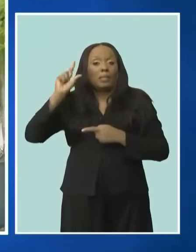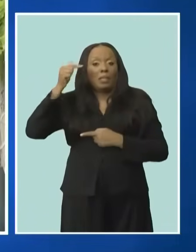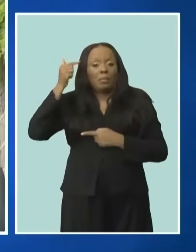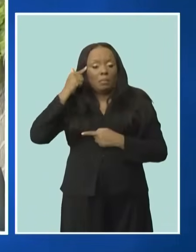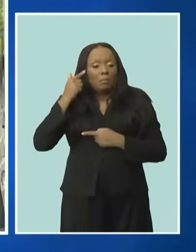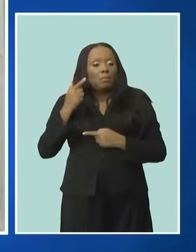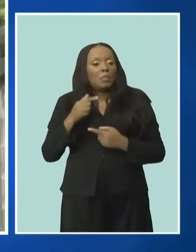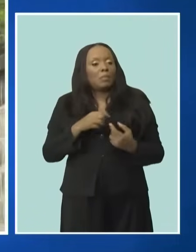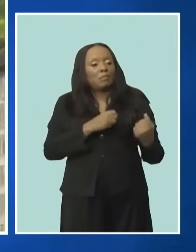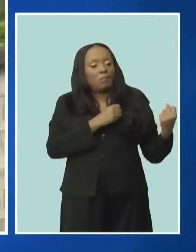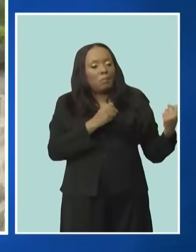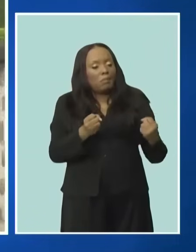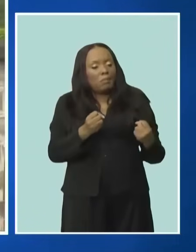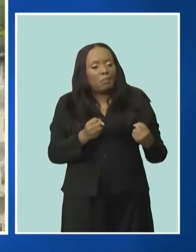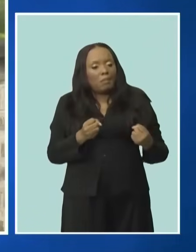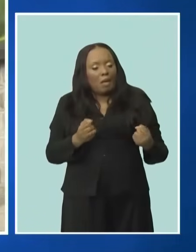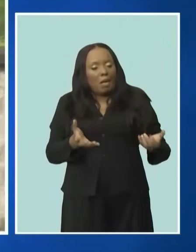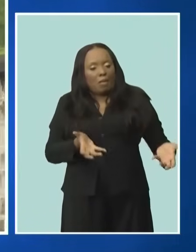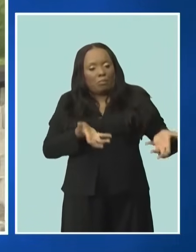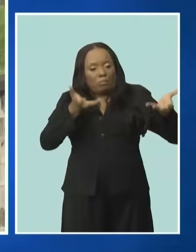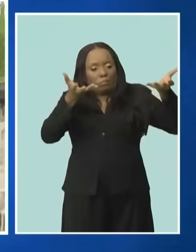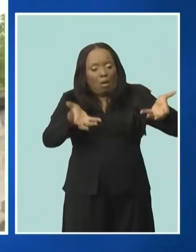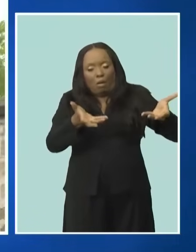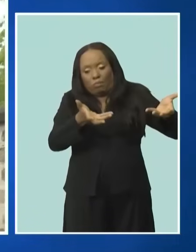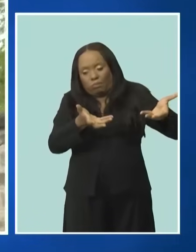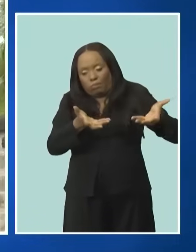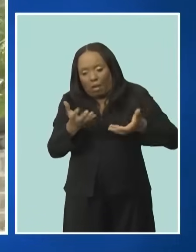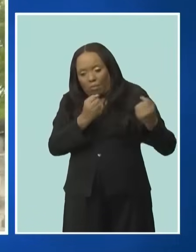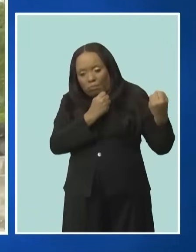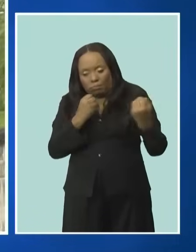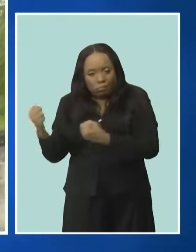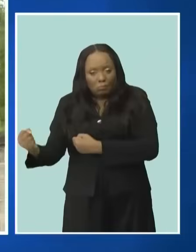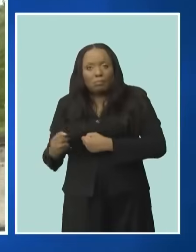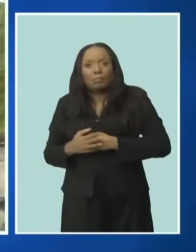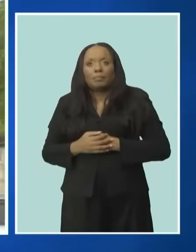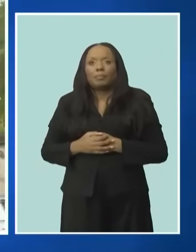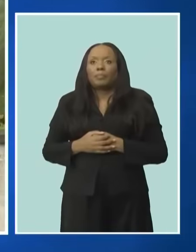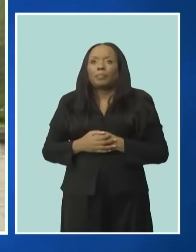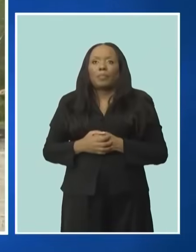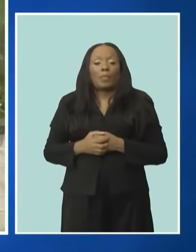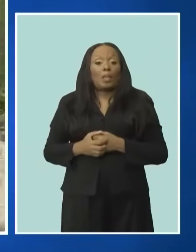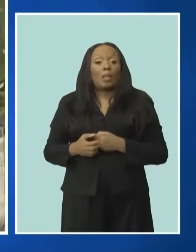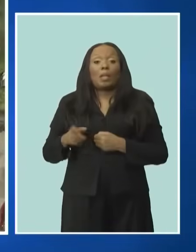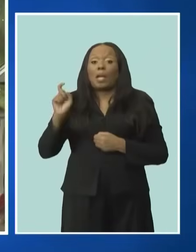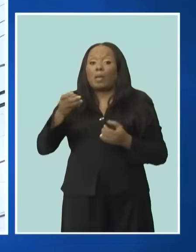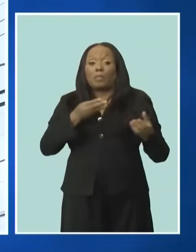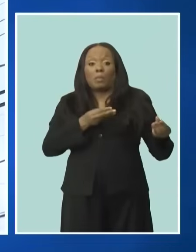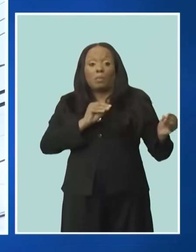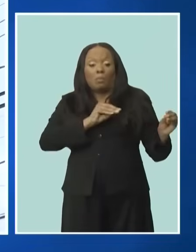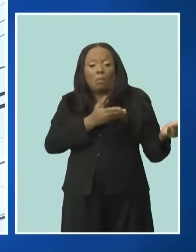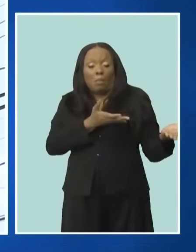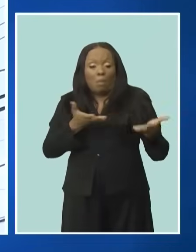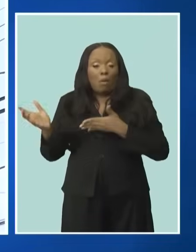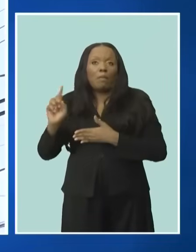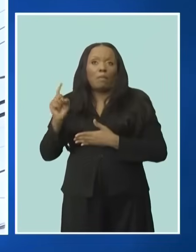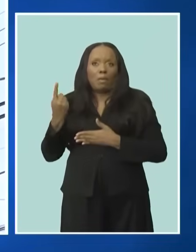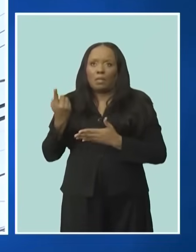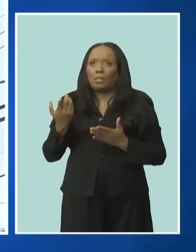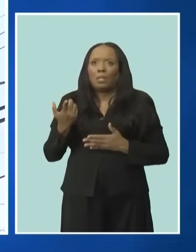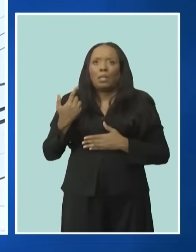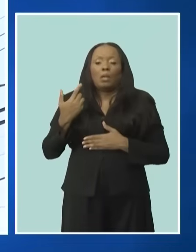place to clear those trees. And once those trees are not cleared, we can't build the lines back, so we can only come up to the point where the tree has